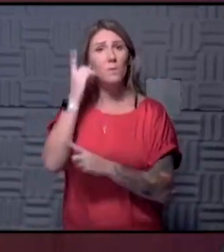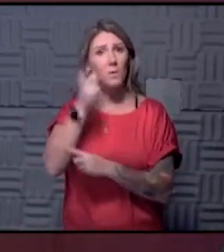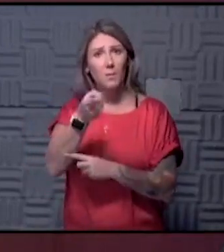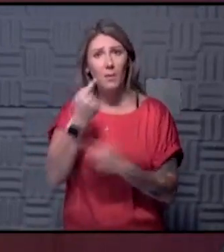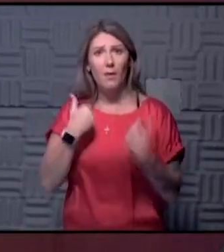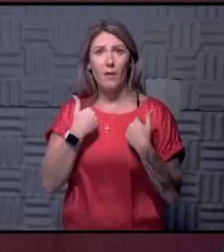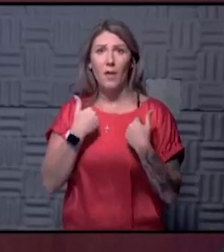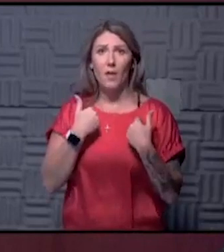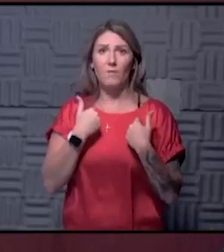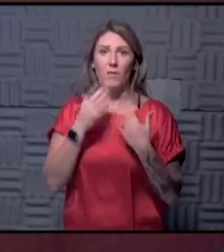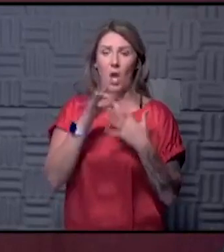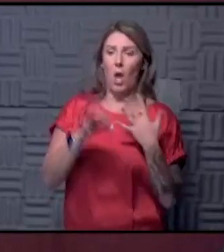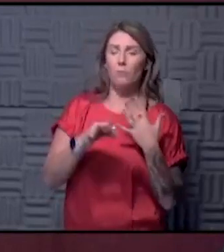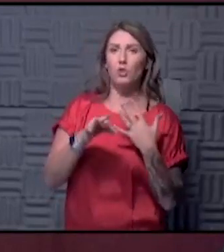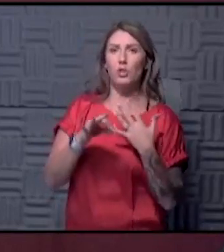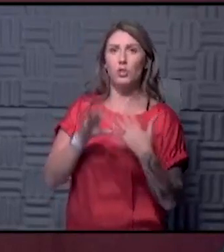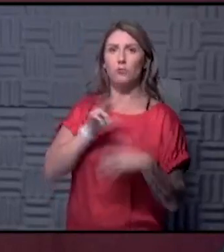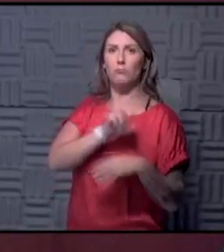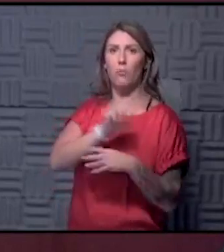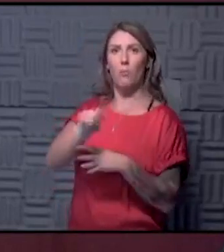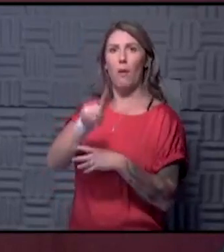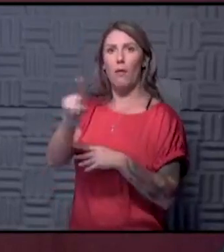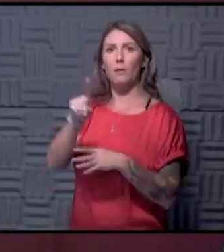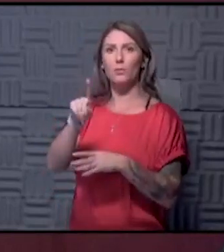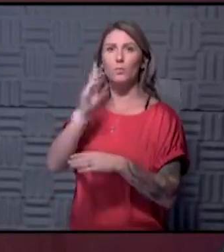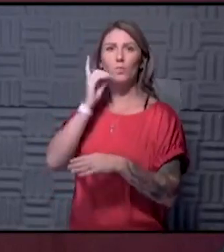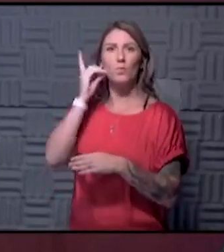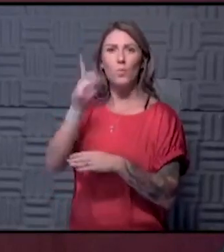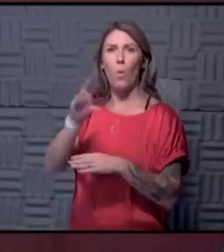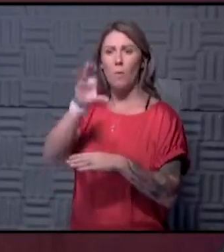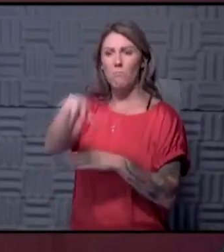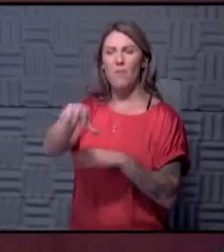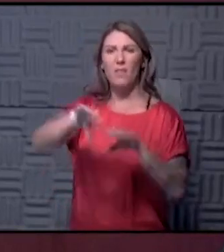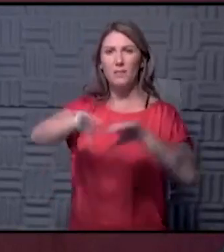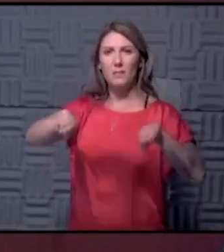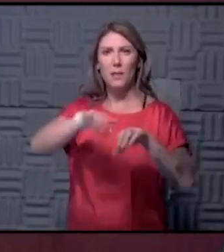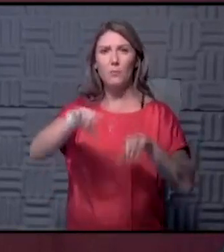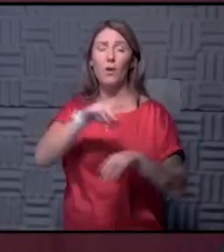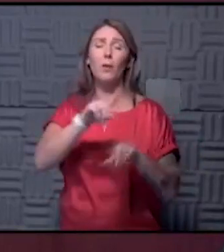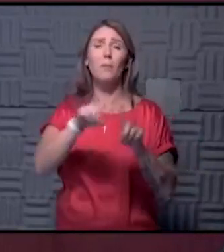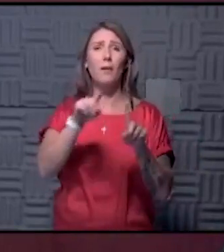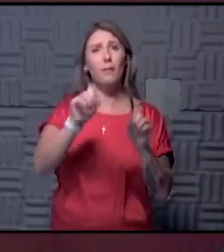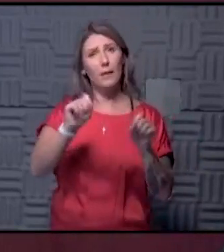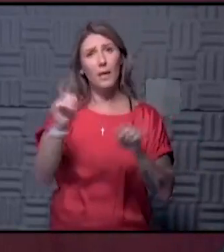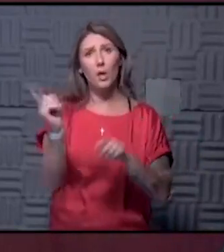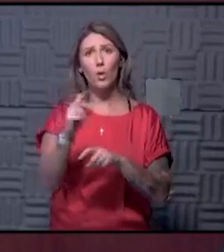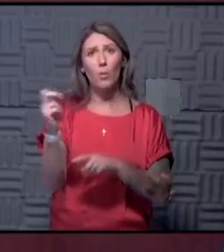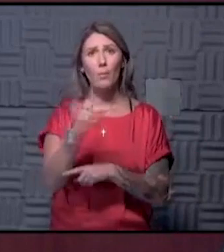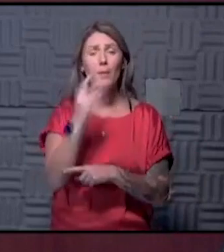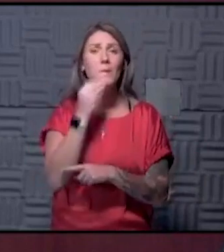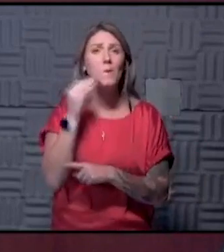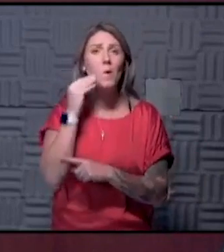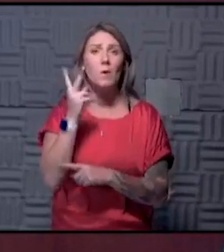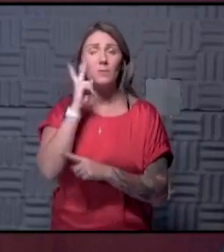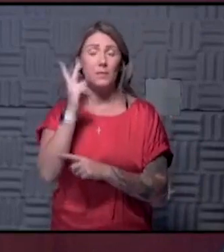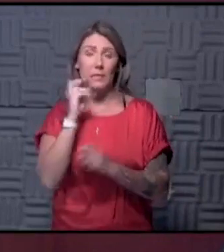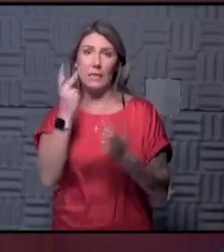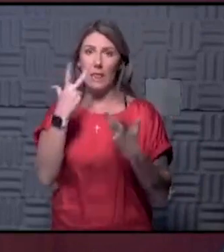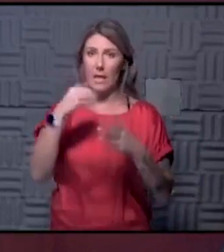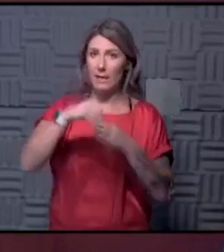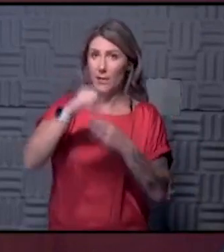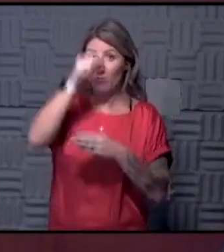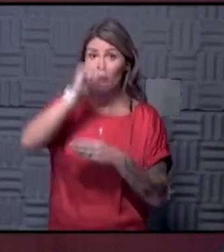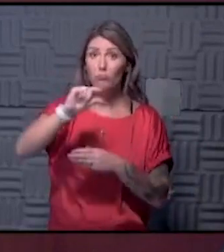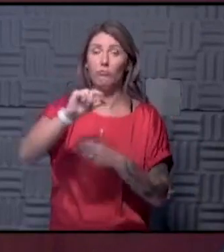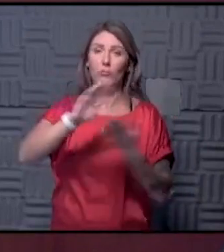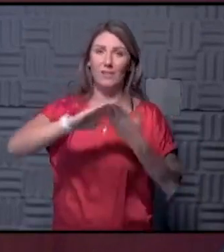to go to Naismith, but some of those students are choosing to go home to do their quarantine as well. And we certainly, I know we're seeing that a lot in the Greek community as well. That